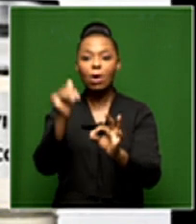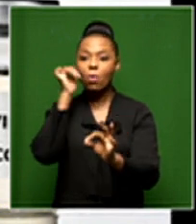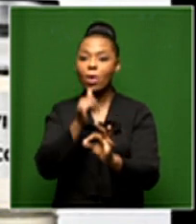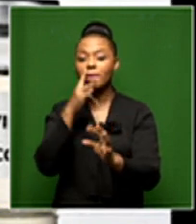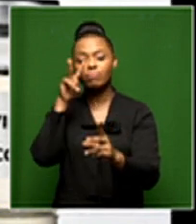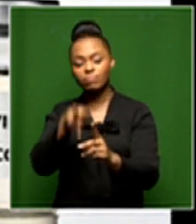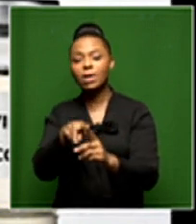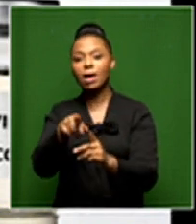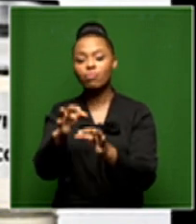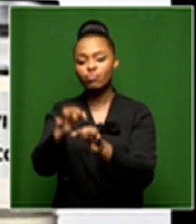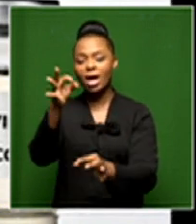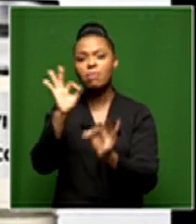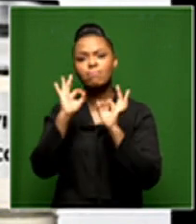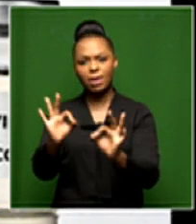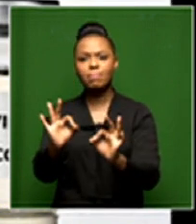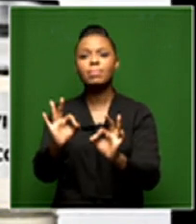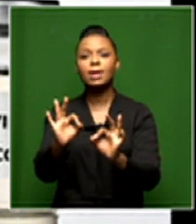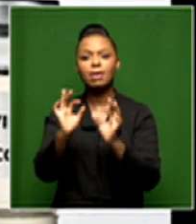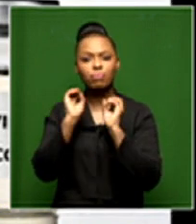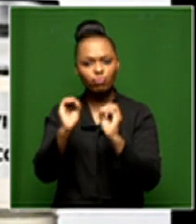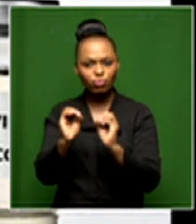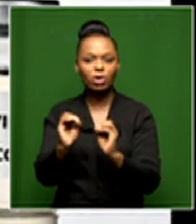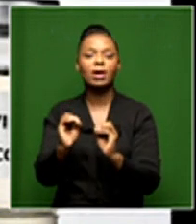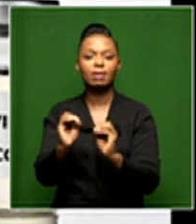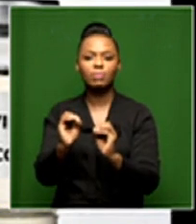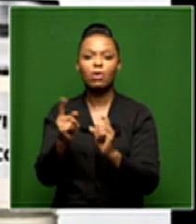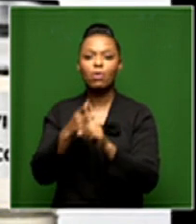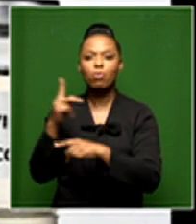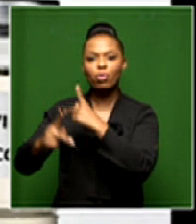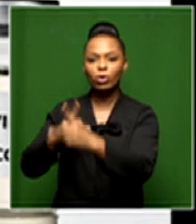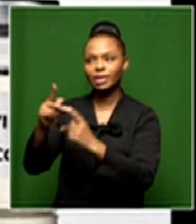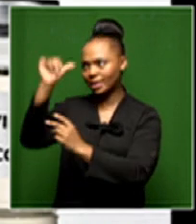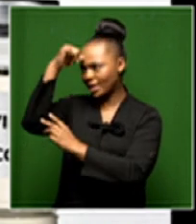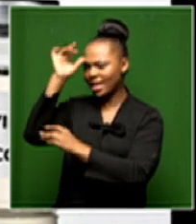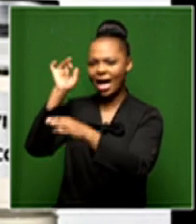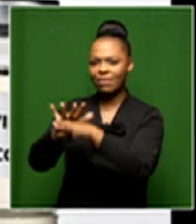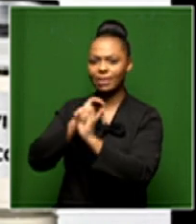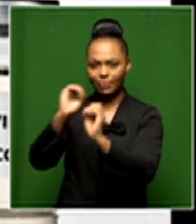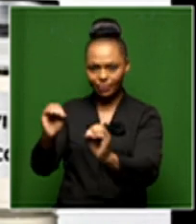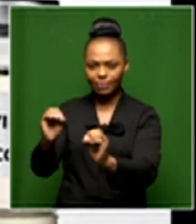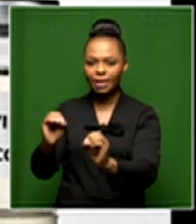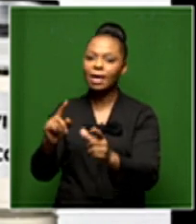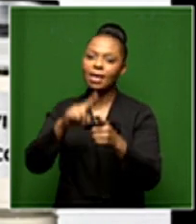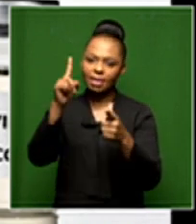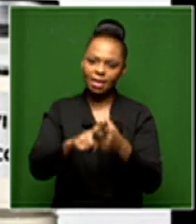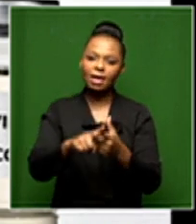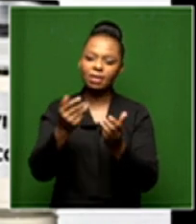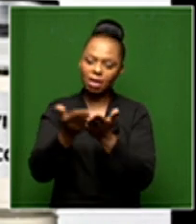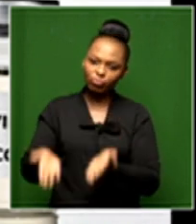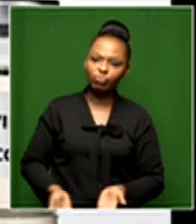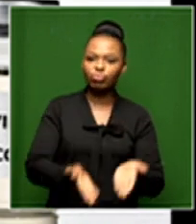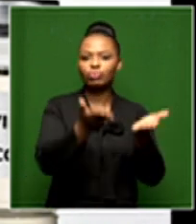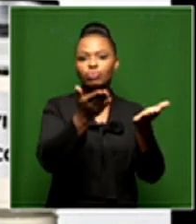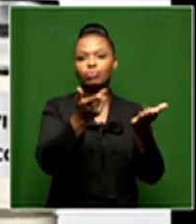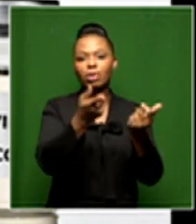the product has not been affected by the transit process from India to here, they will then give us the go-ahead to release the